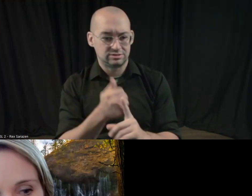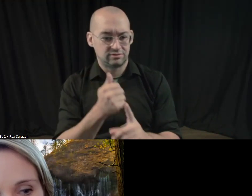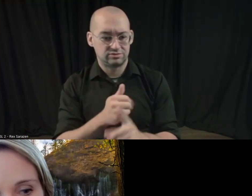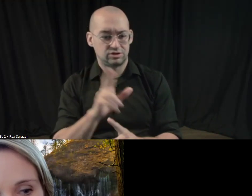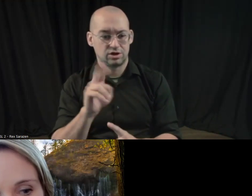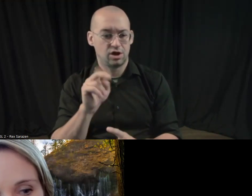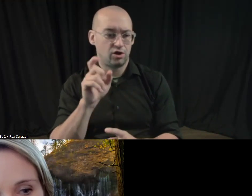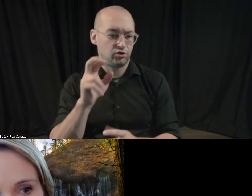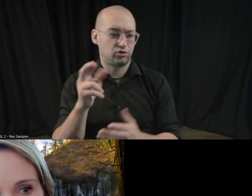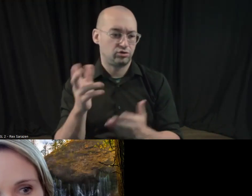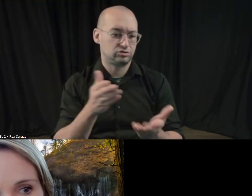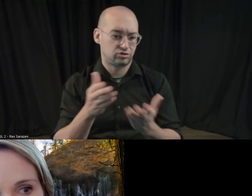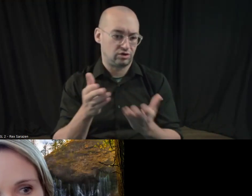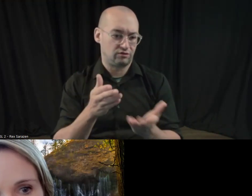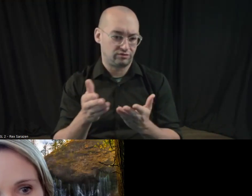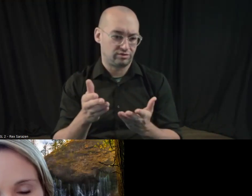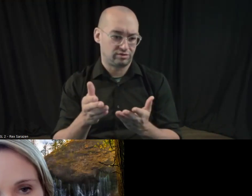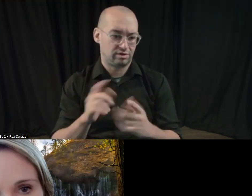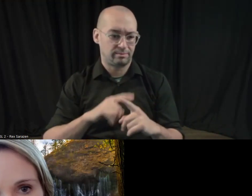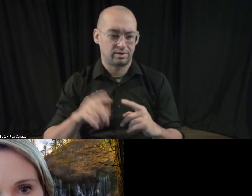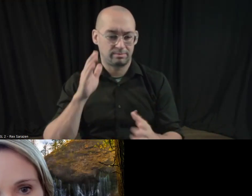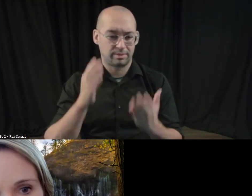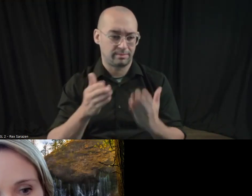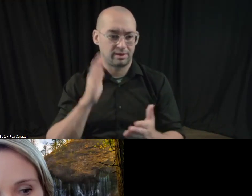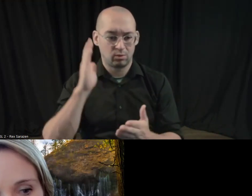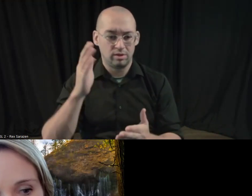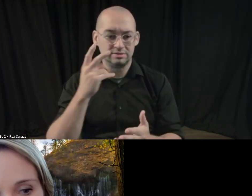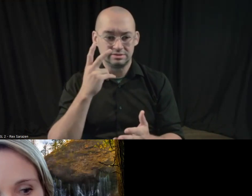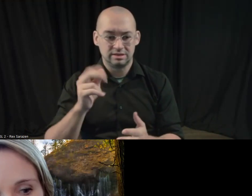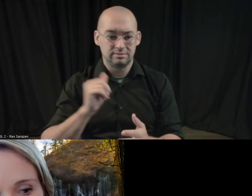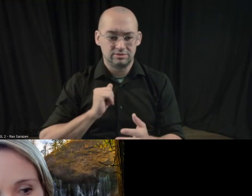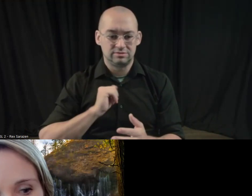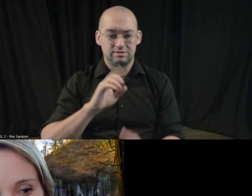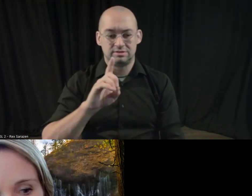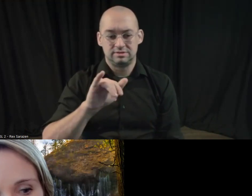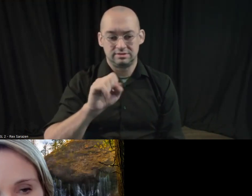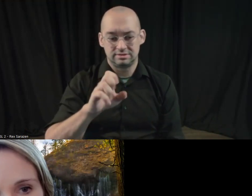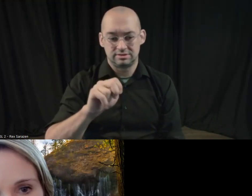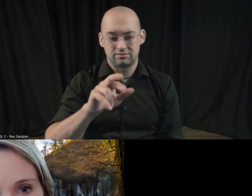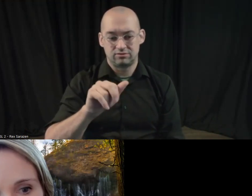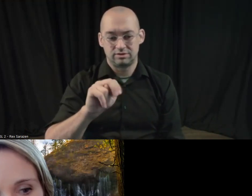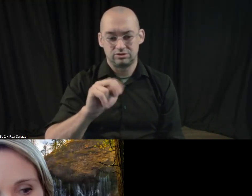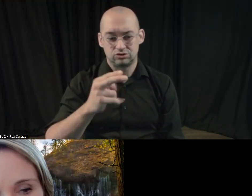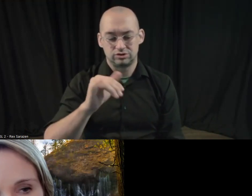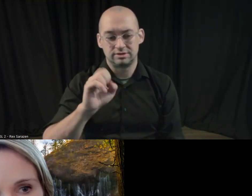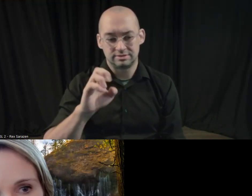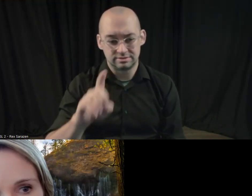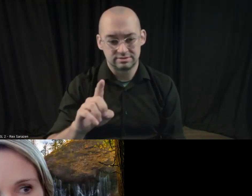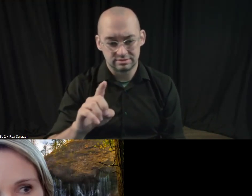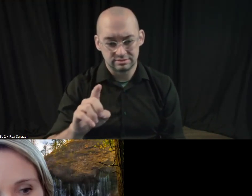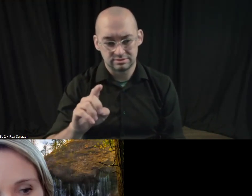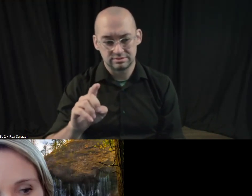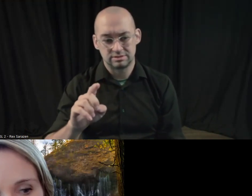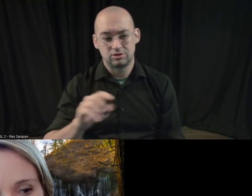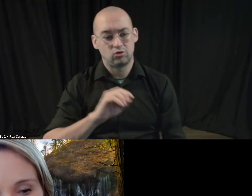underserved, but they may see themselves as disenfranchised, that no one is listening to them. So